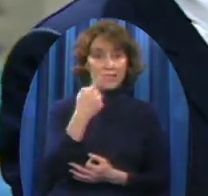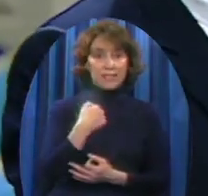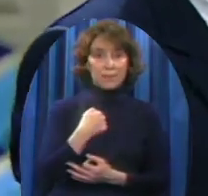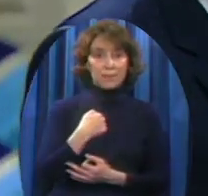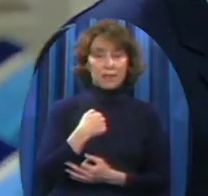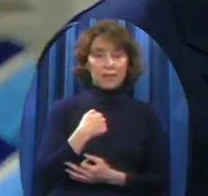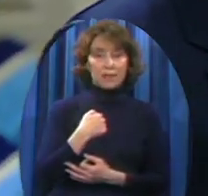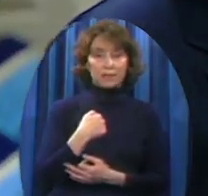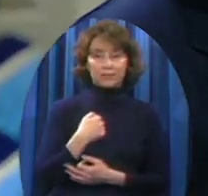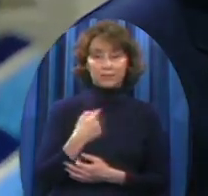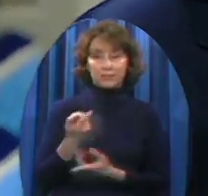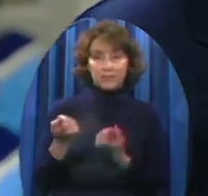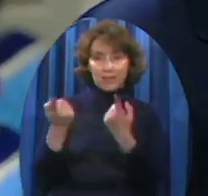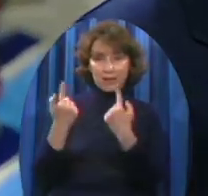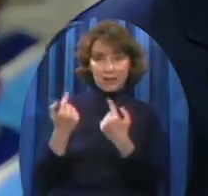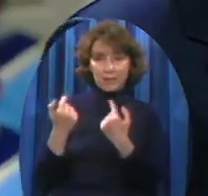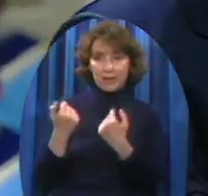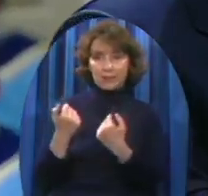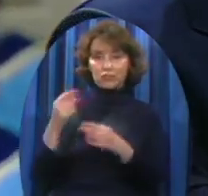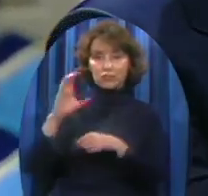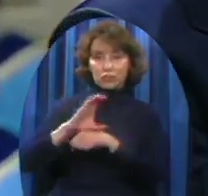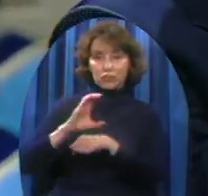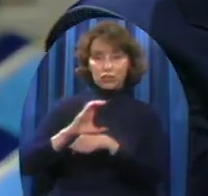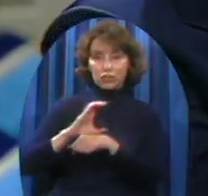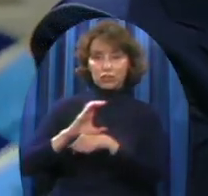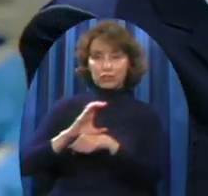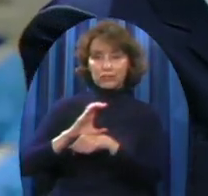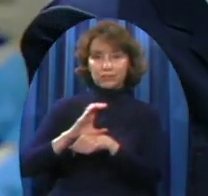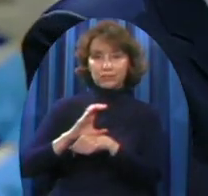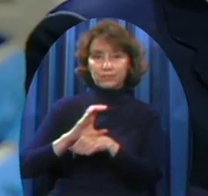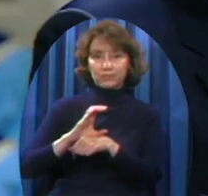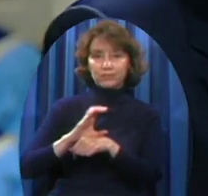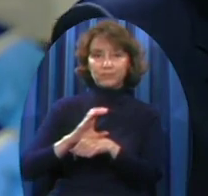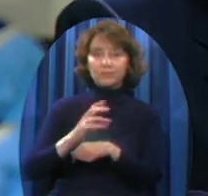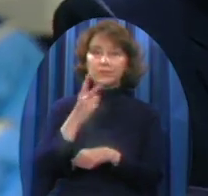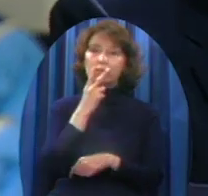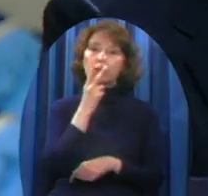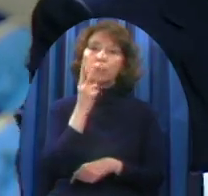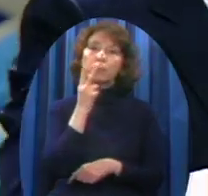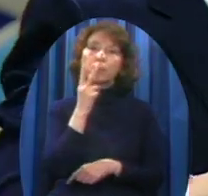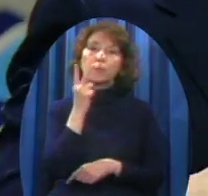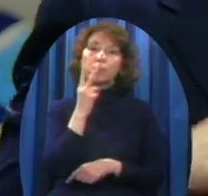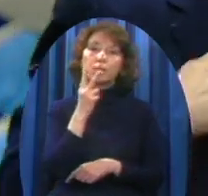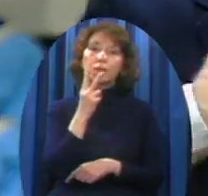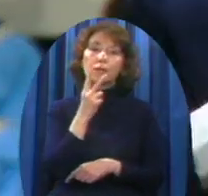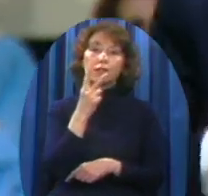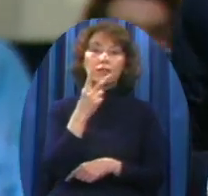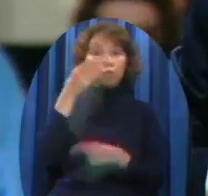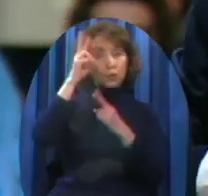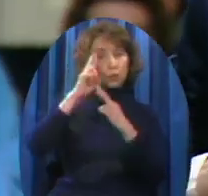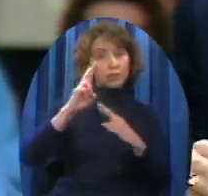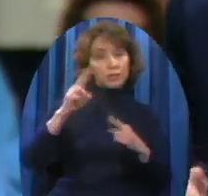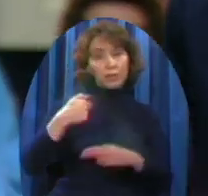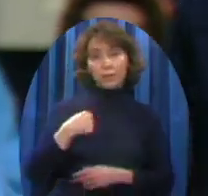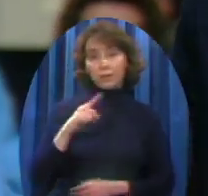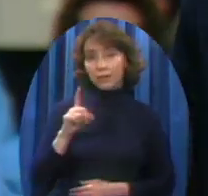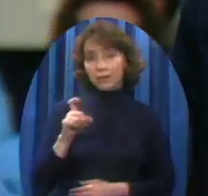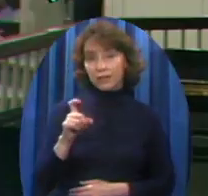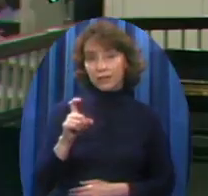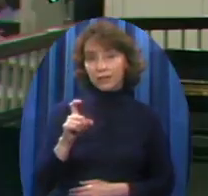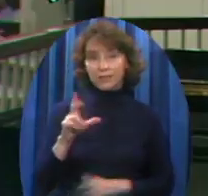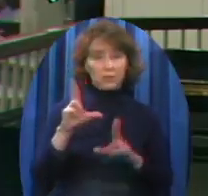side door and stood there before I came in the pulpit and ducked one out and dropped it over there in the container? And why, of course